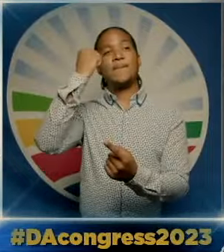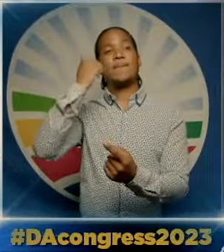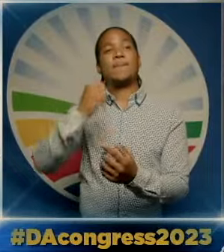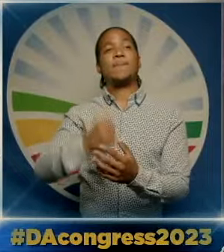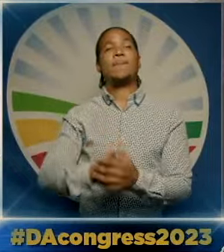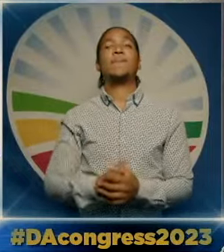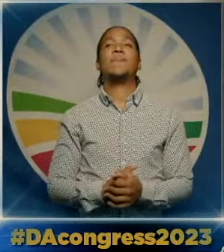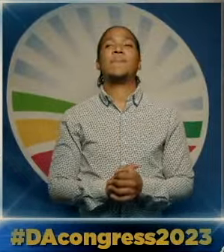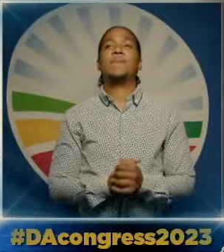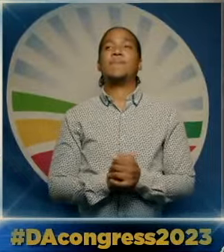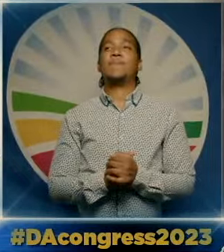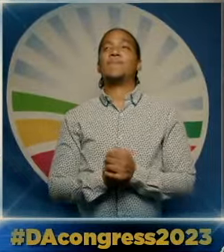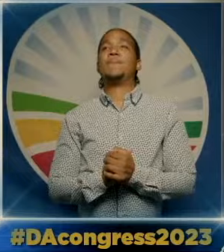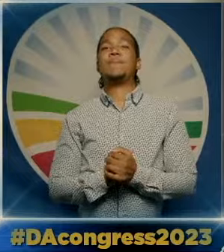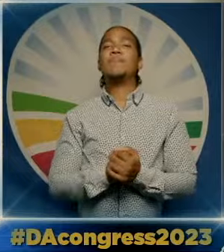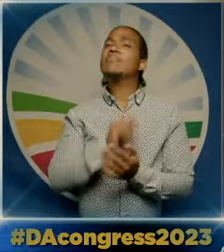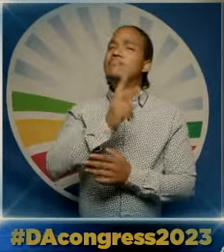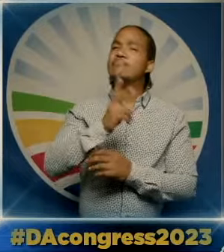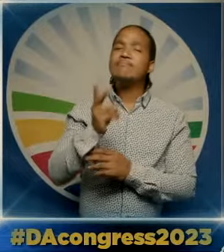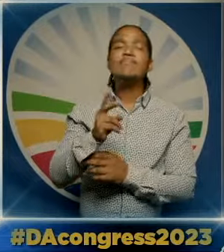sizophumelela. Let's go